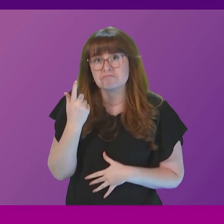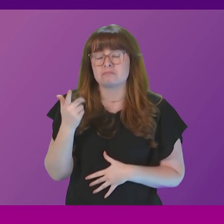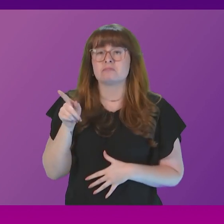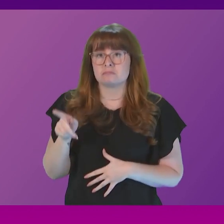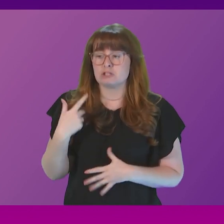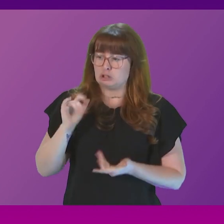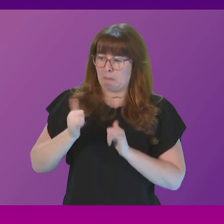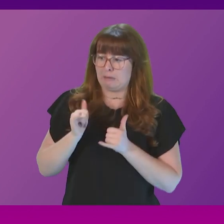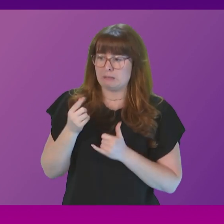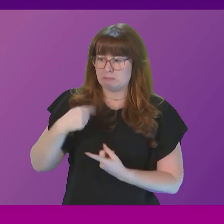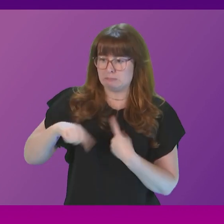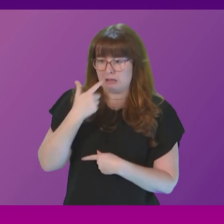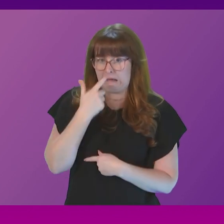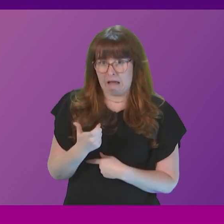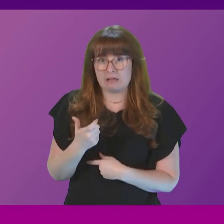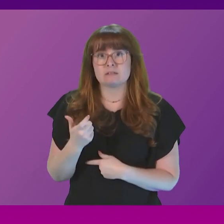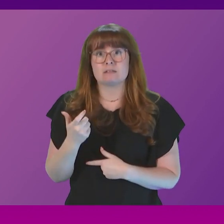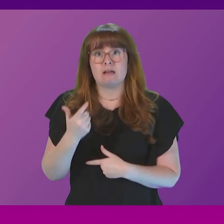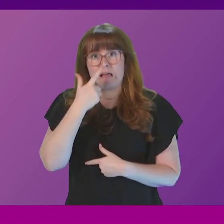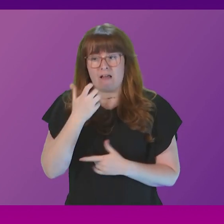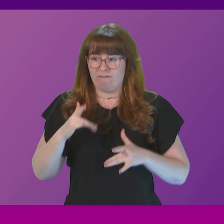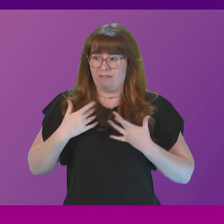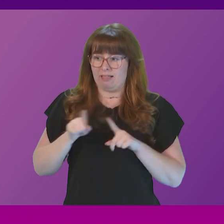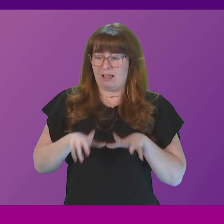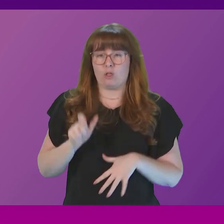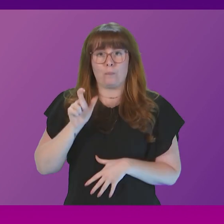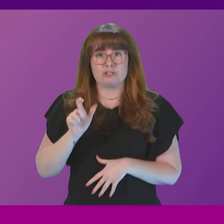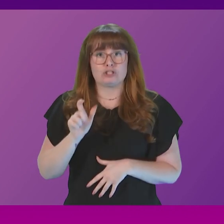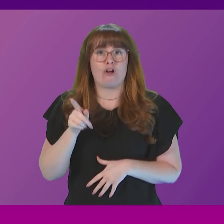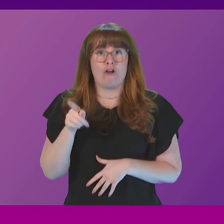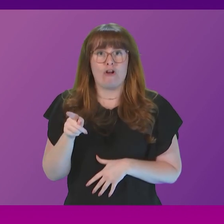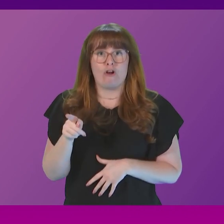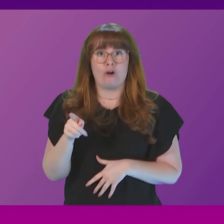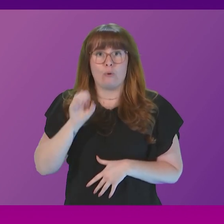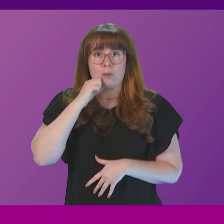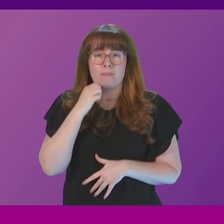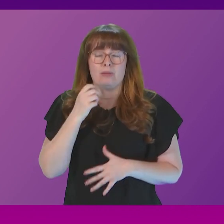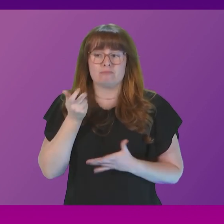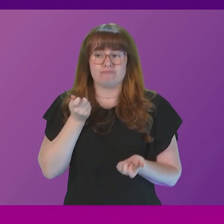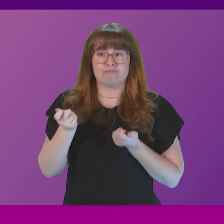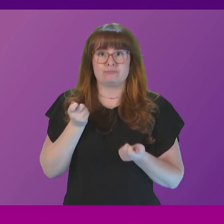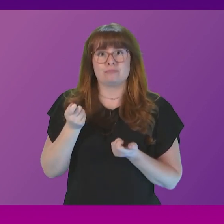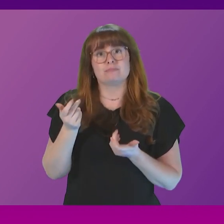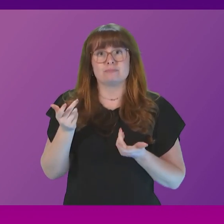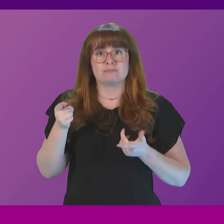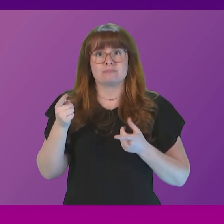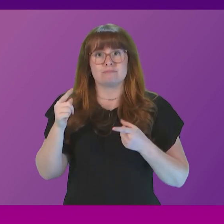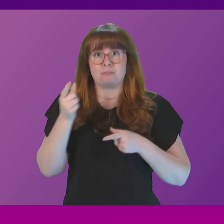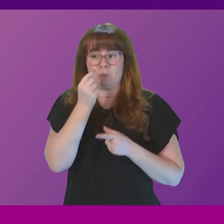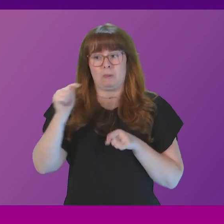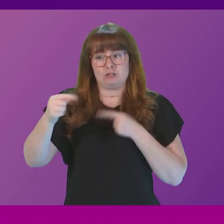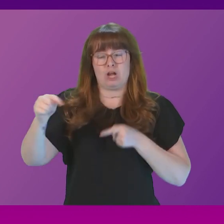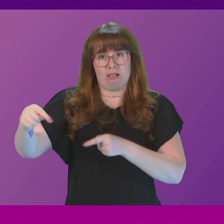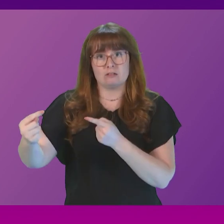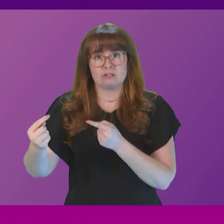can or can be viewed that a commissioner is going to be the panacea to a particular challenge or issue that is